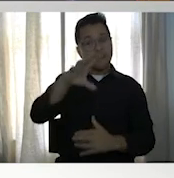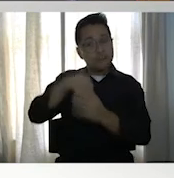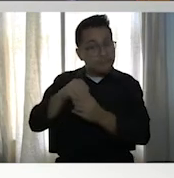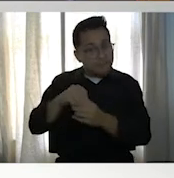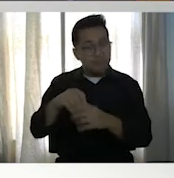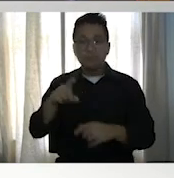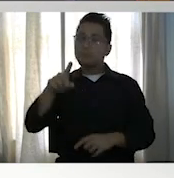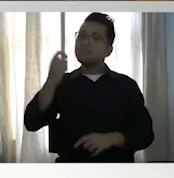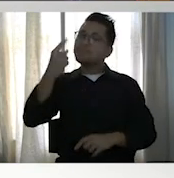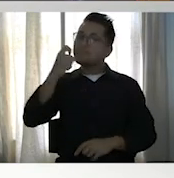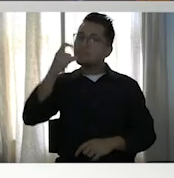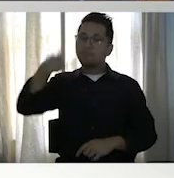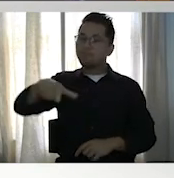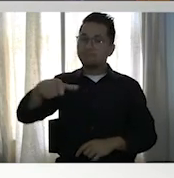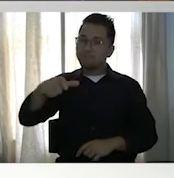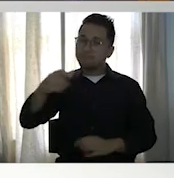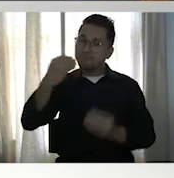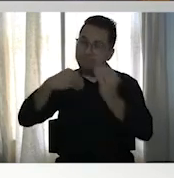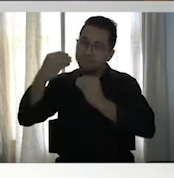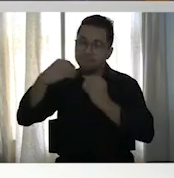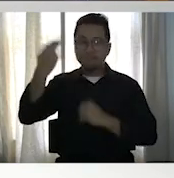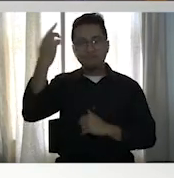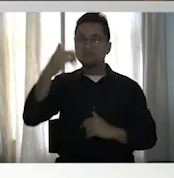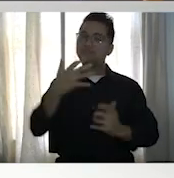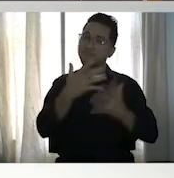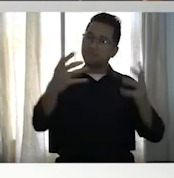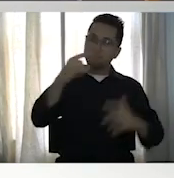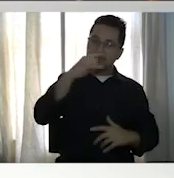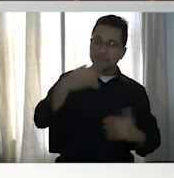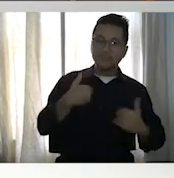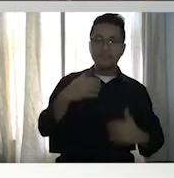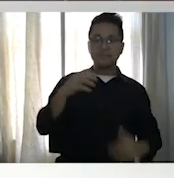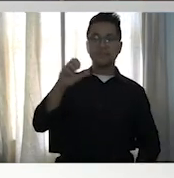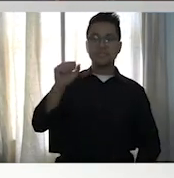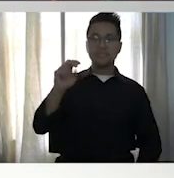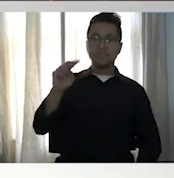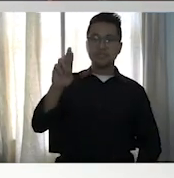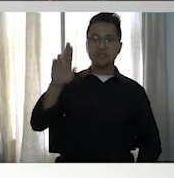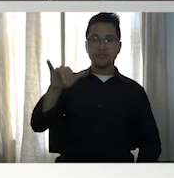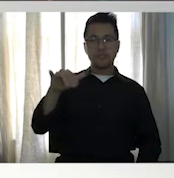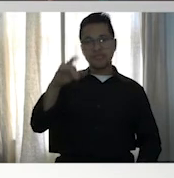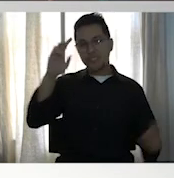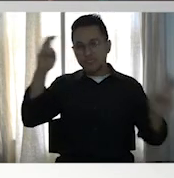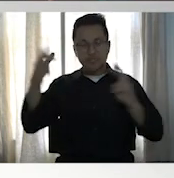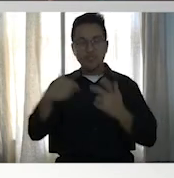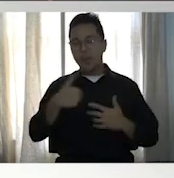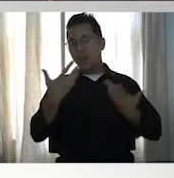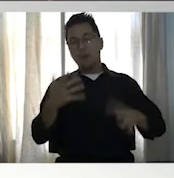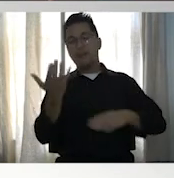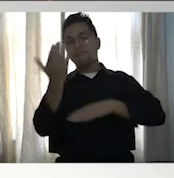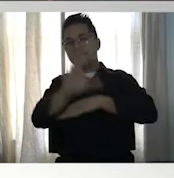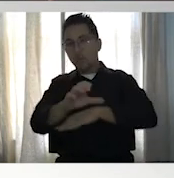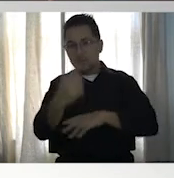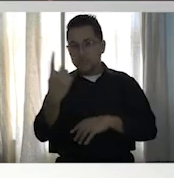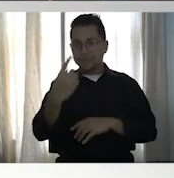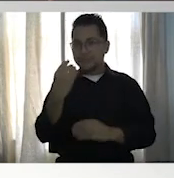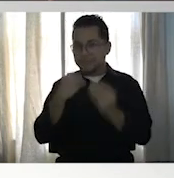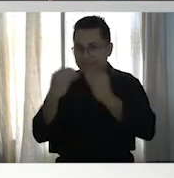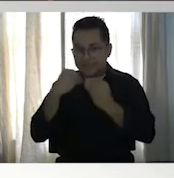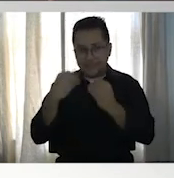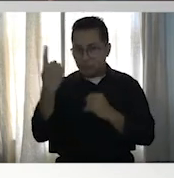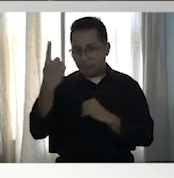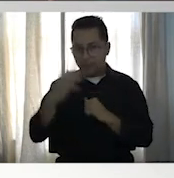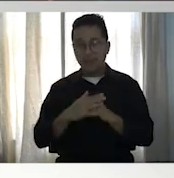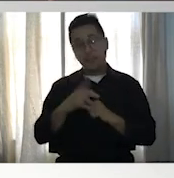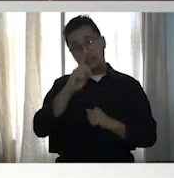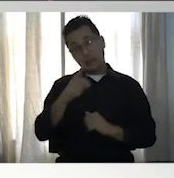don't have to eat it, because a lot of our kids have sensory issues, and there's nothing I hate worse than forcing someone to eat. It's